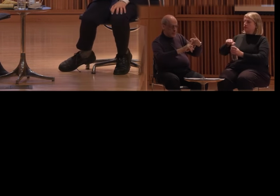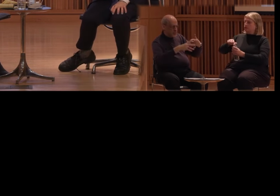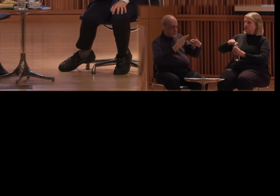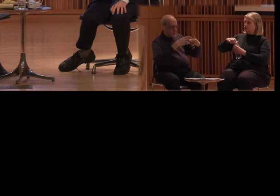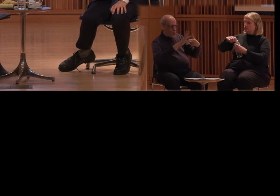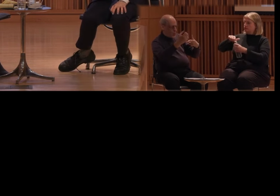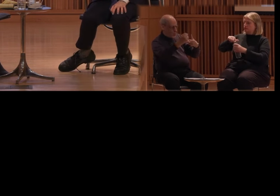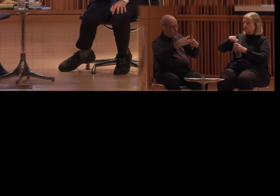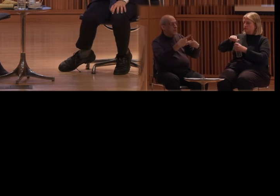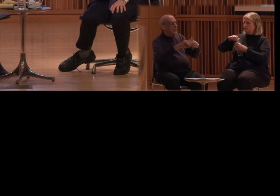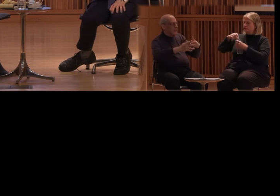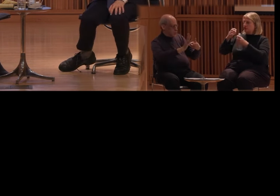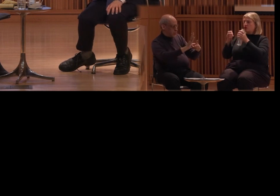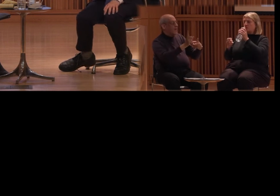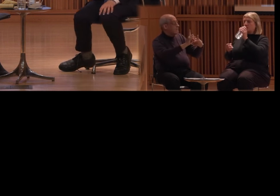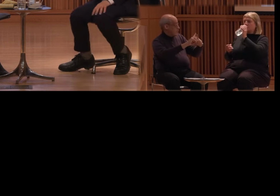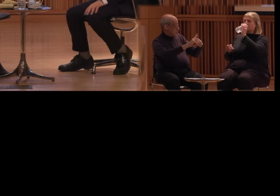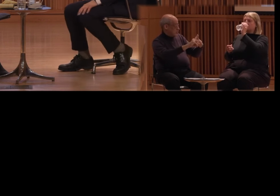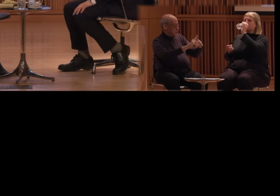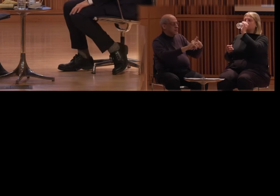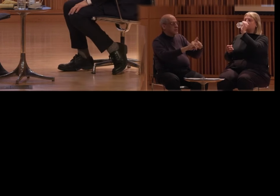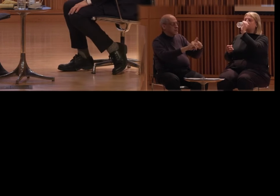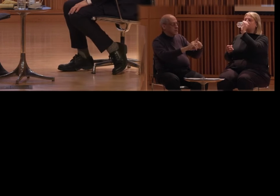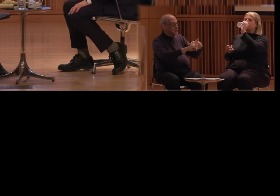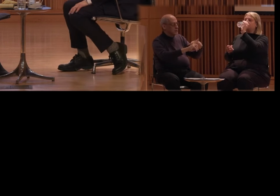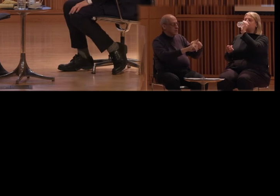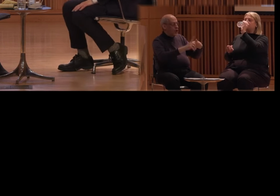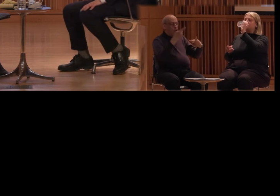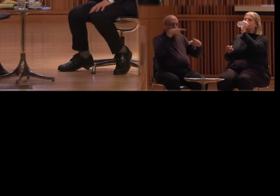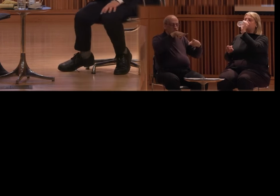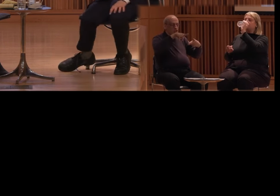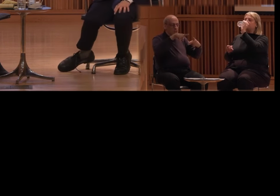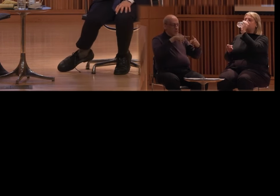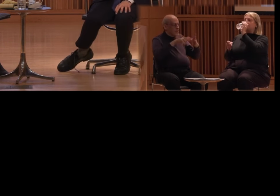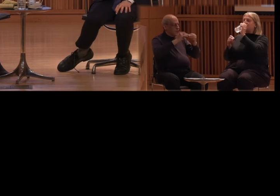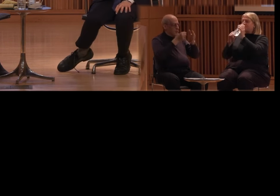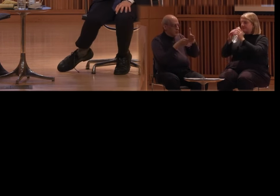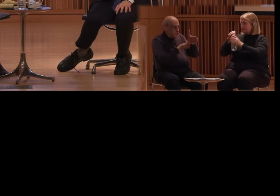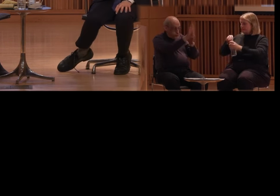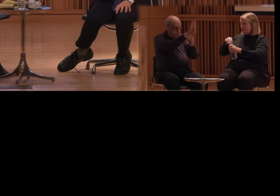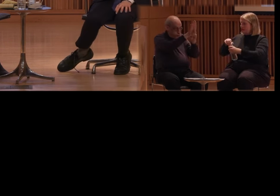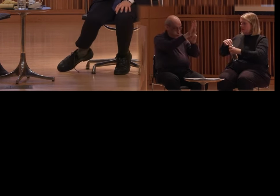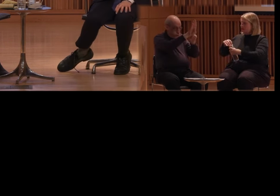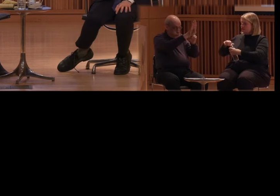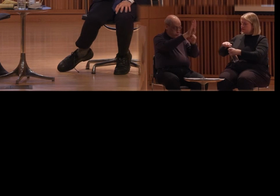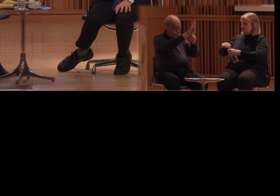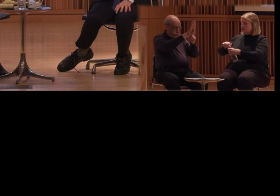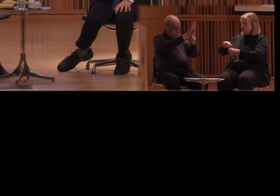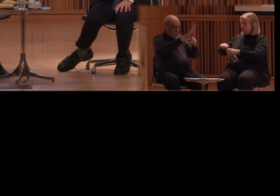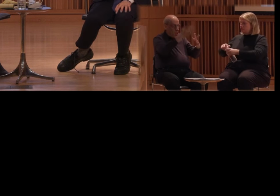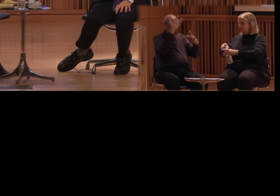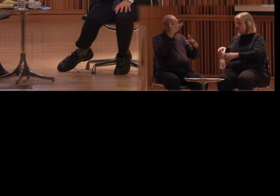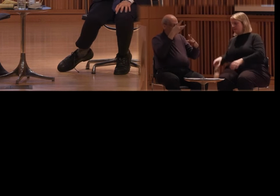a second, Celina. The first thing is that during surges, when COVID